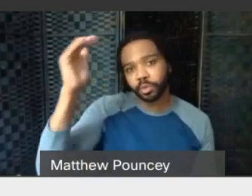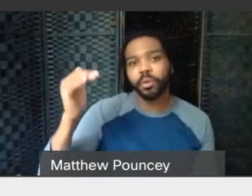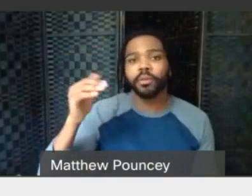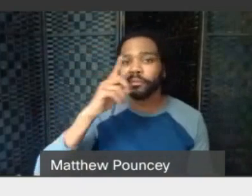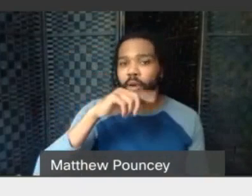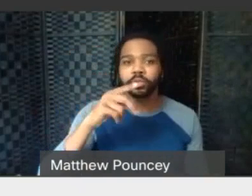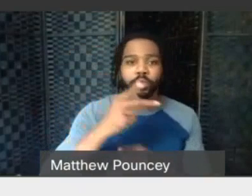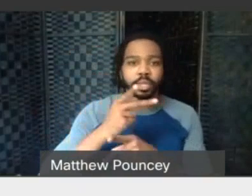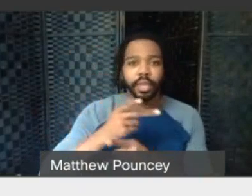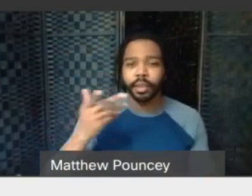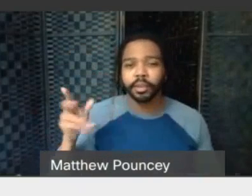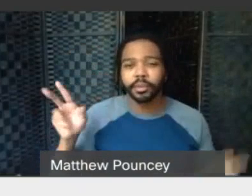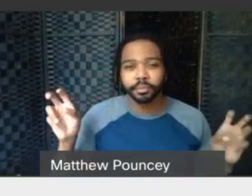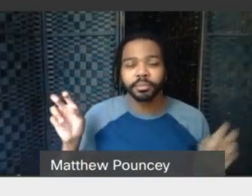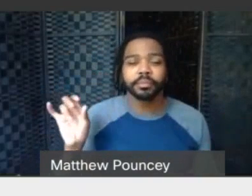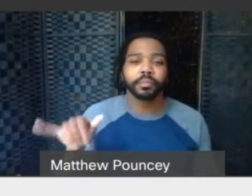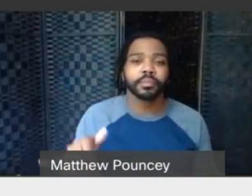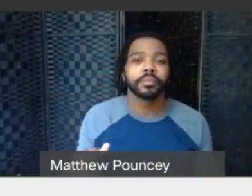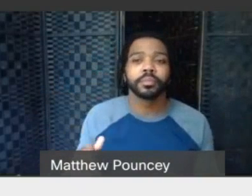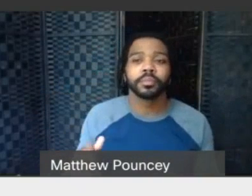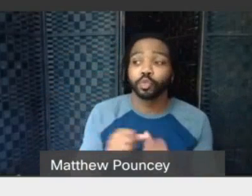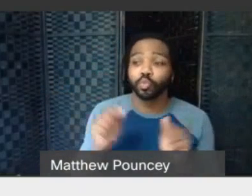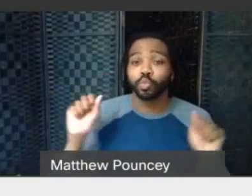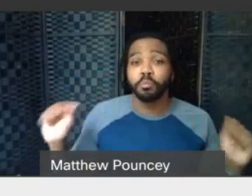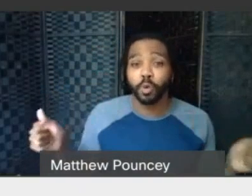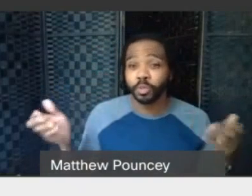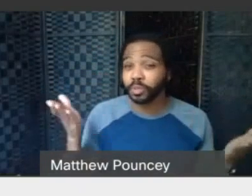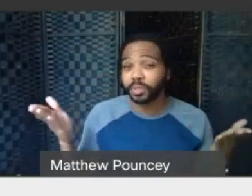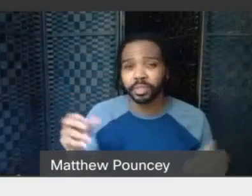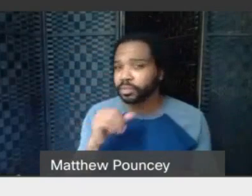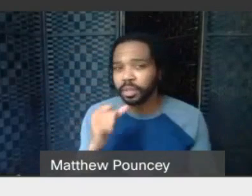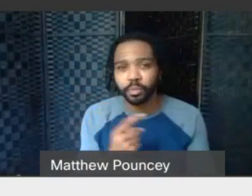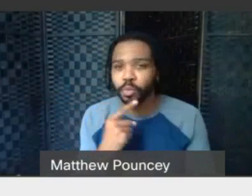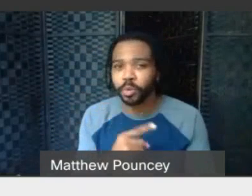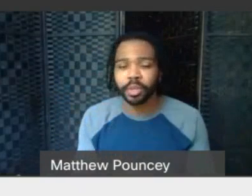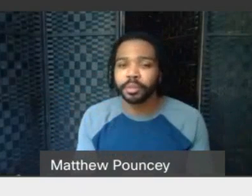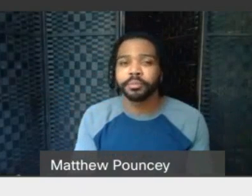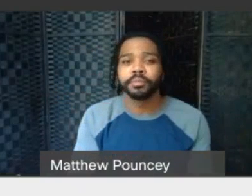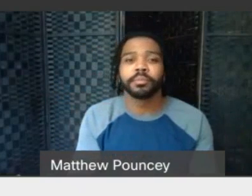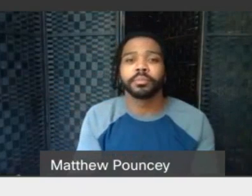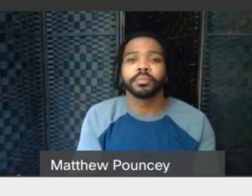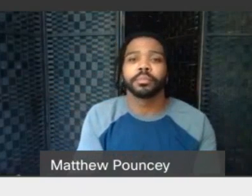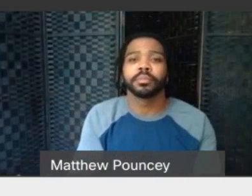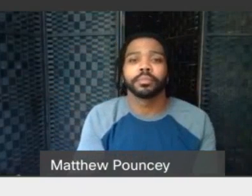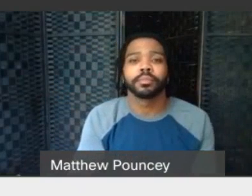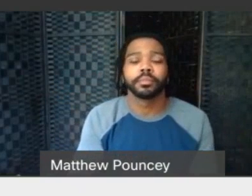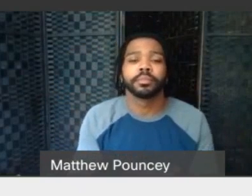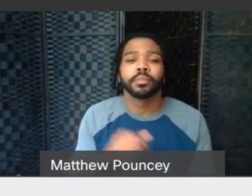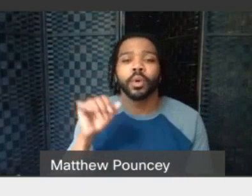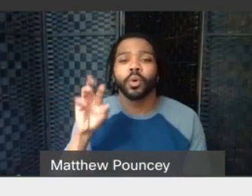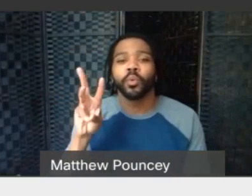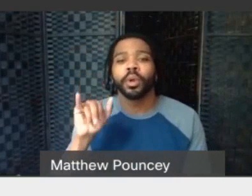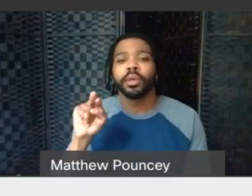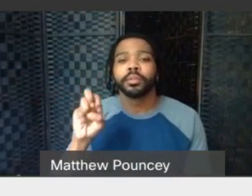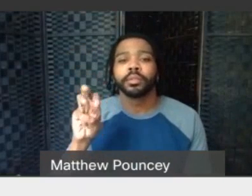lives in the home, so remote services would really not be appropriate. But That's absolutely correct, Director